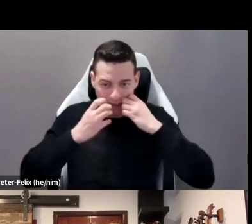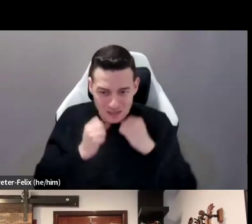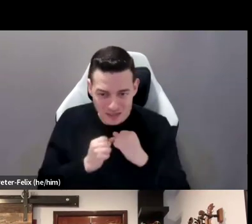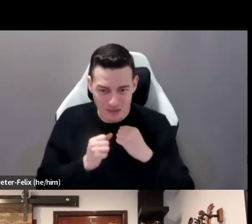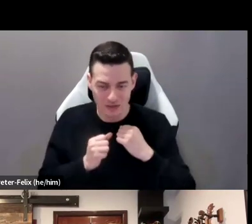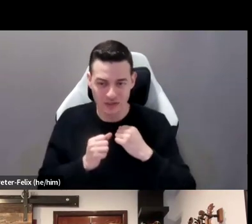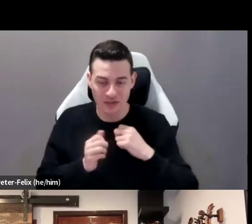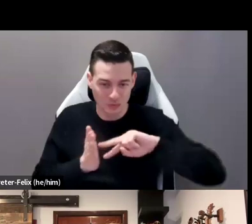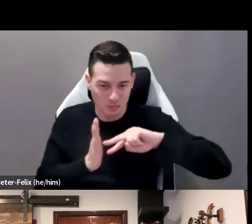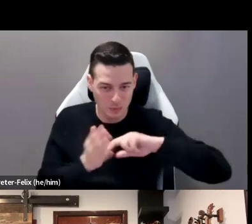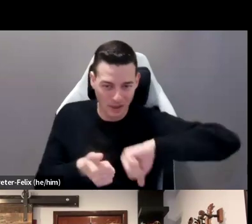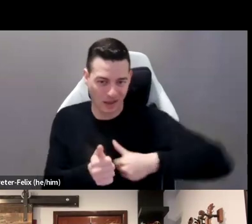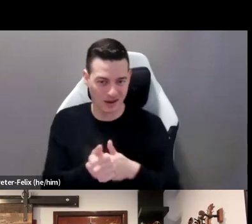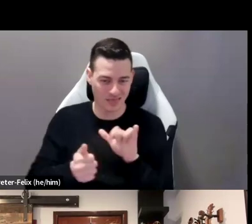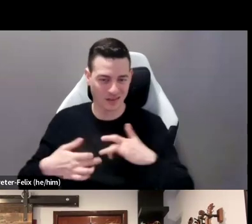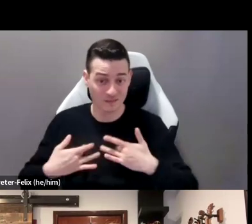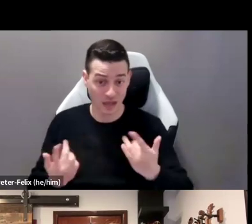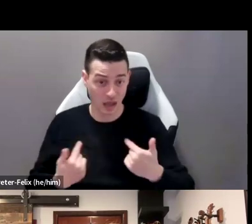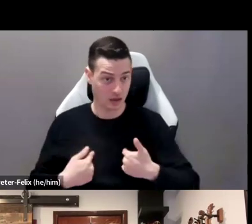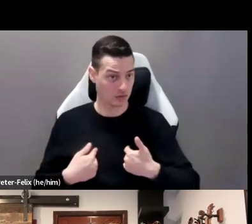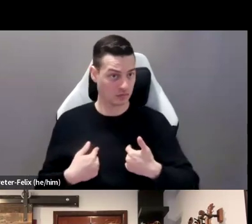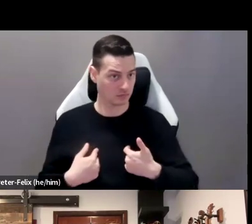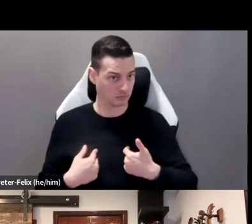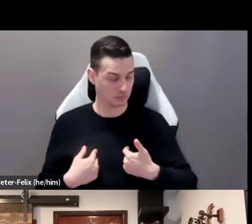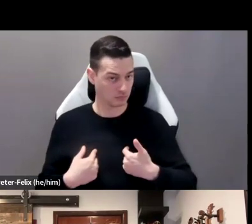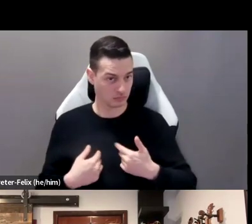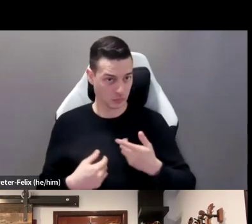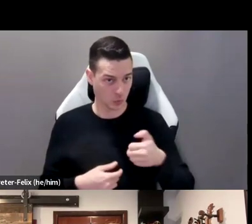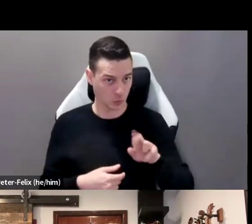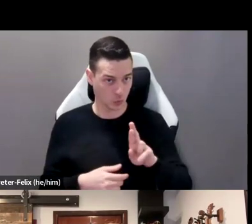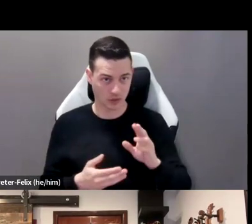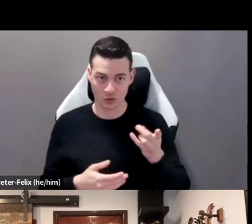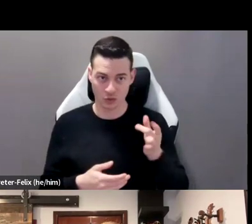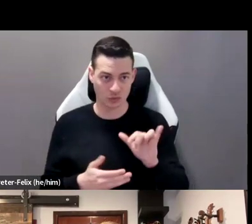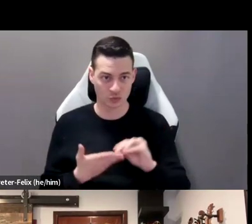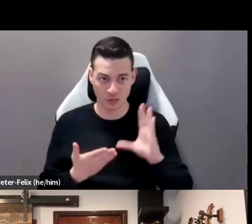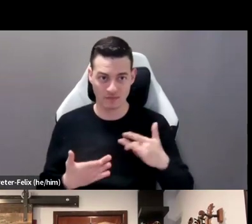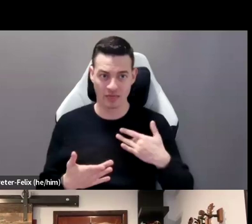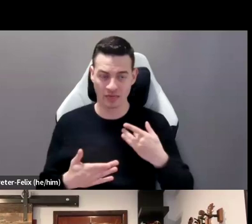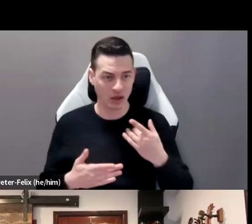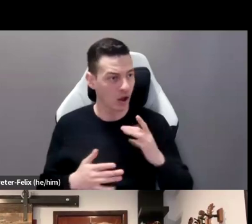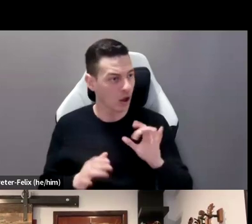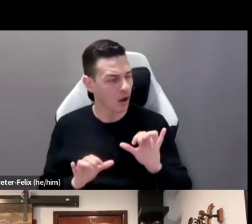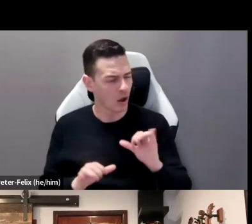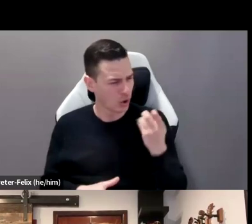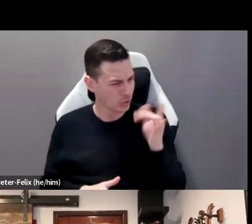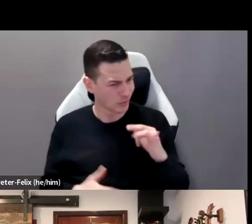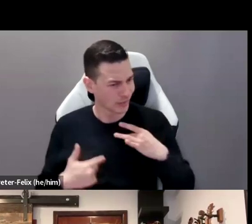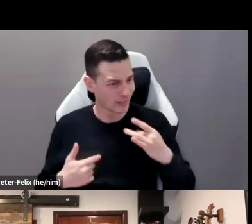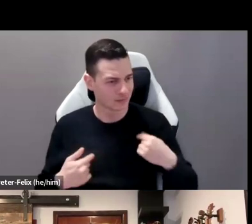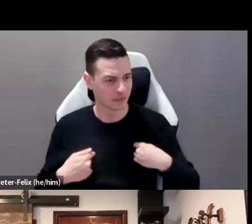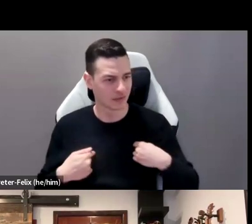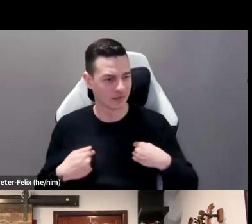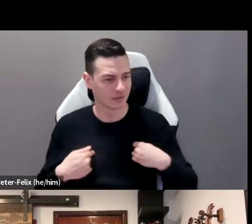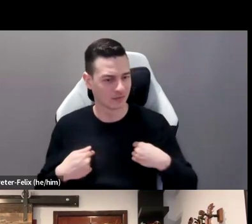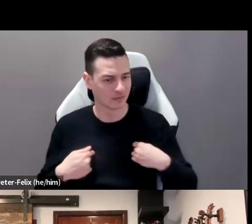feel, as a queer CUNY student, like, oh, cool, they like me. And that was,